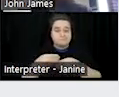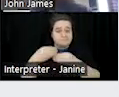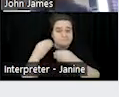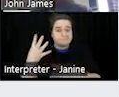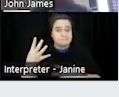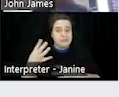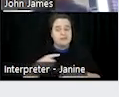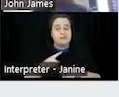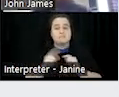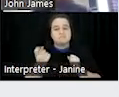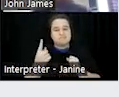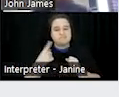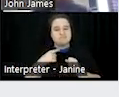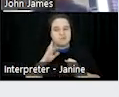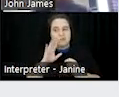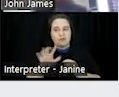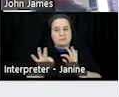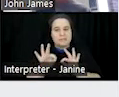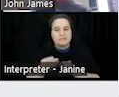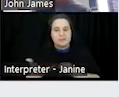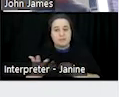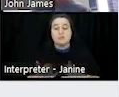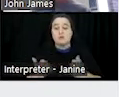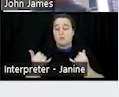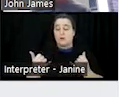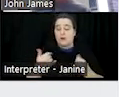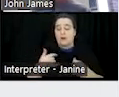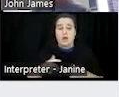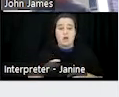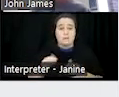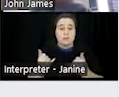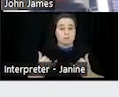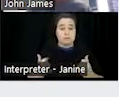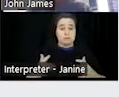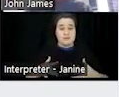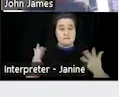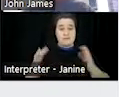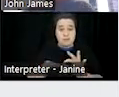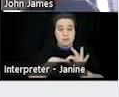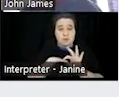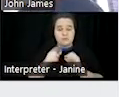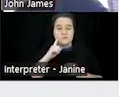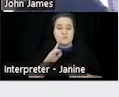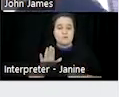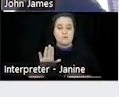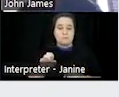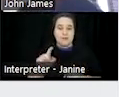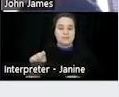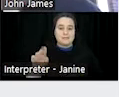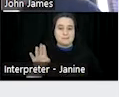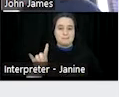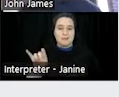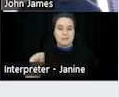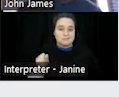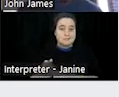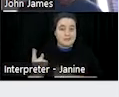So I am now the current event coordinator for Best Buddies starting next year. So that's exciting. And then